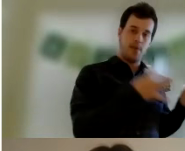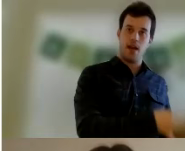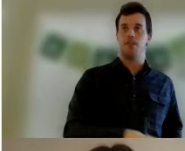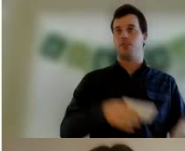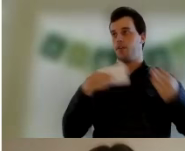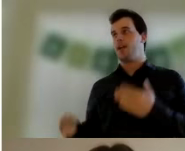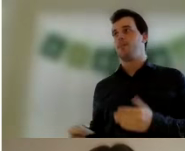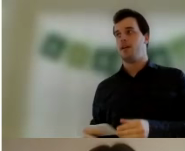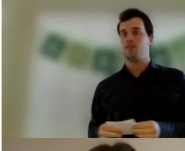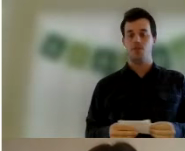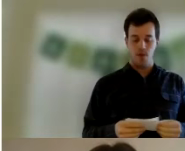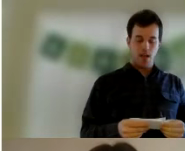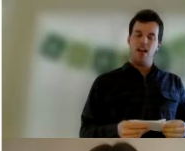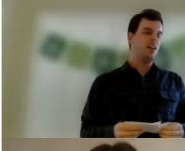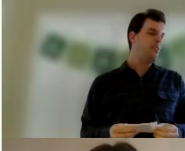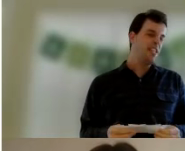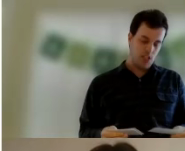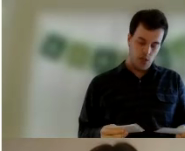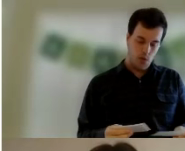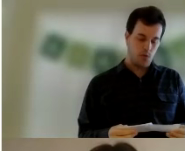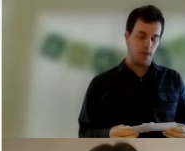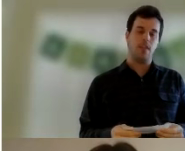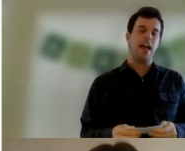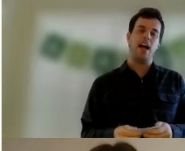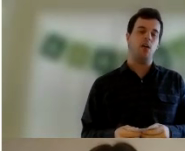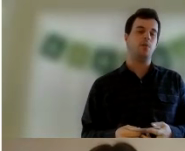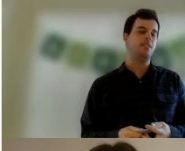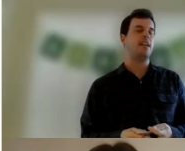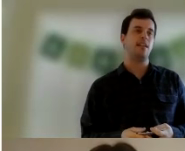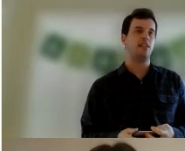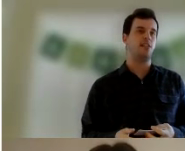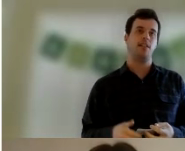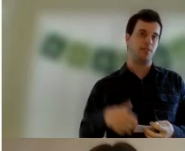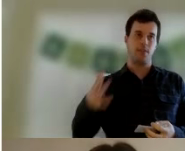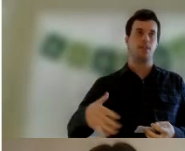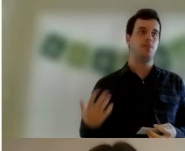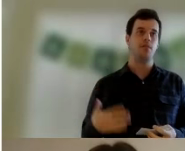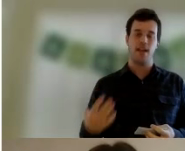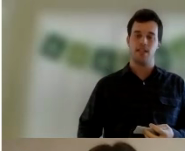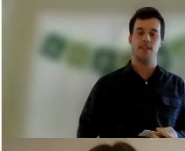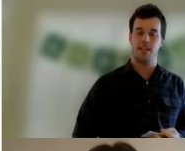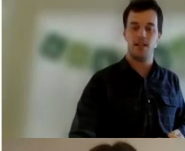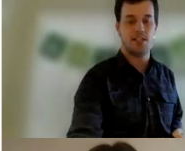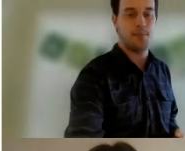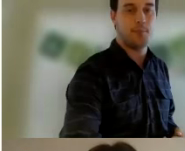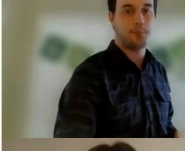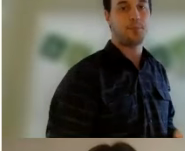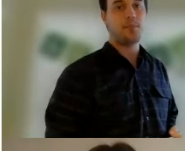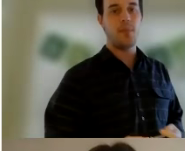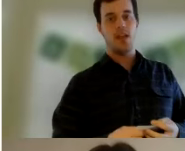those like our parents or our grandparents who aren't really in tune with with the new advances of